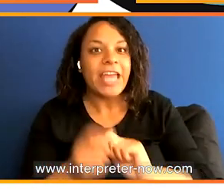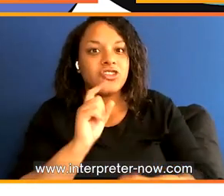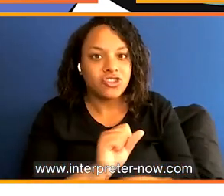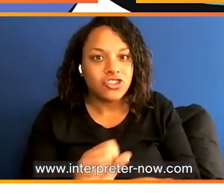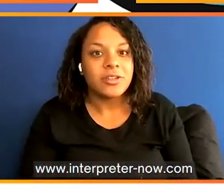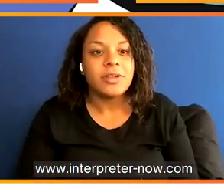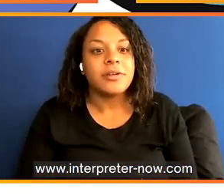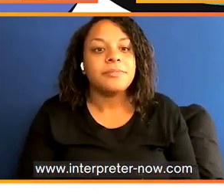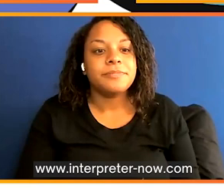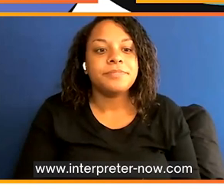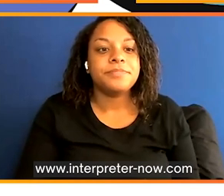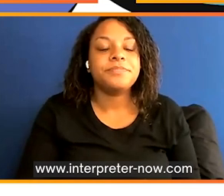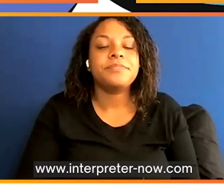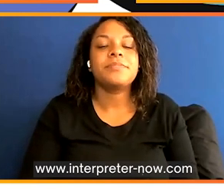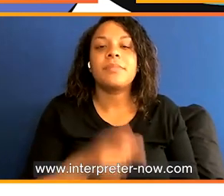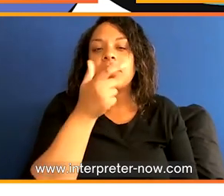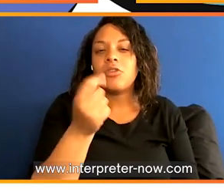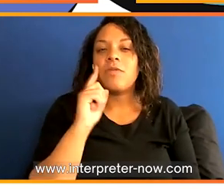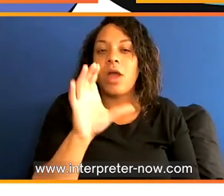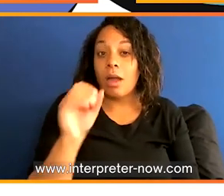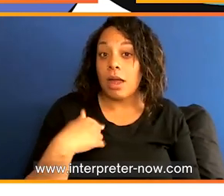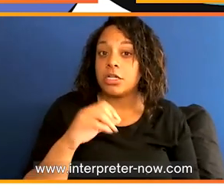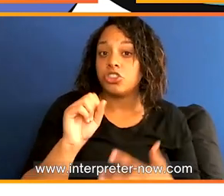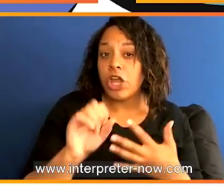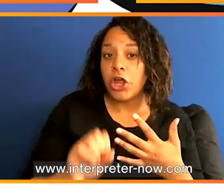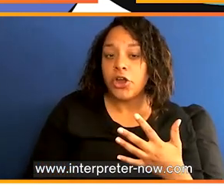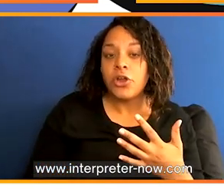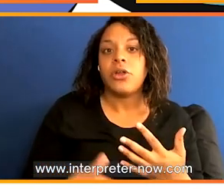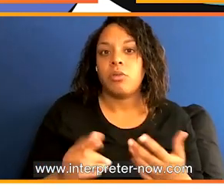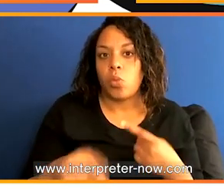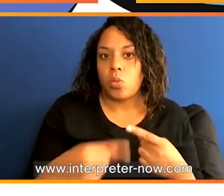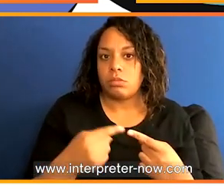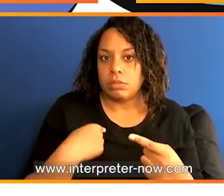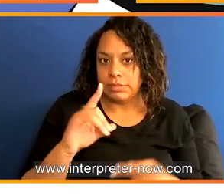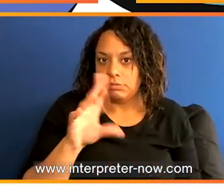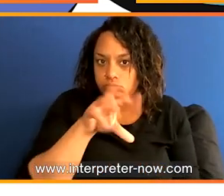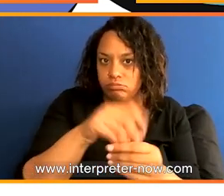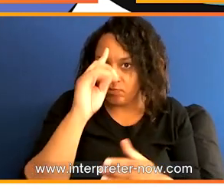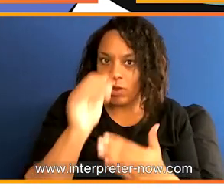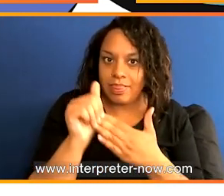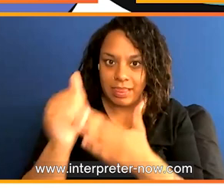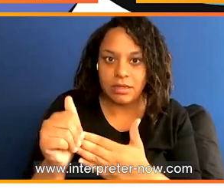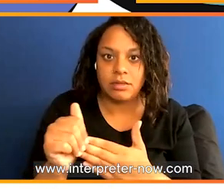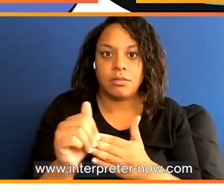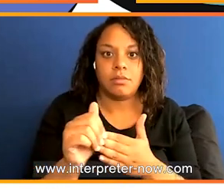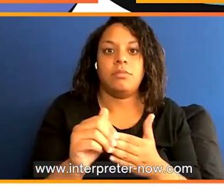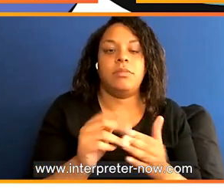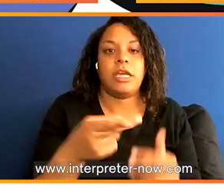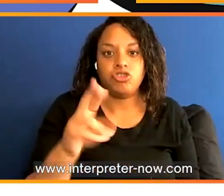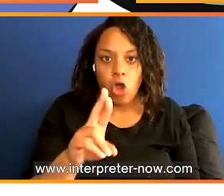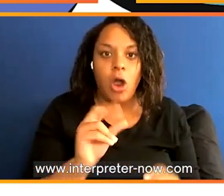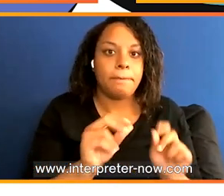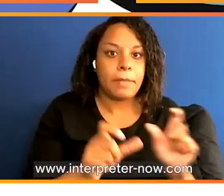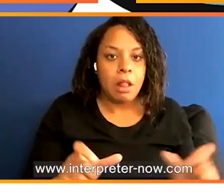the change. Yeah. I think what's interesting is that for the companies that I shared with you, where I've had the chance to lead people and